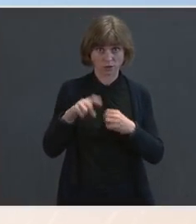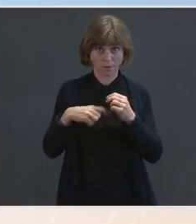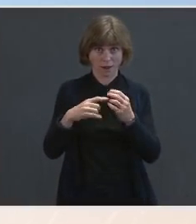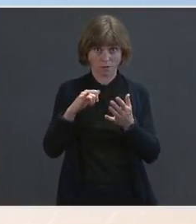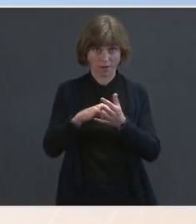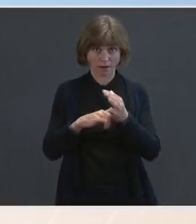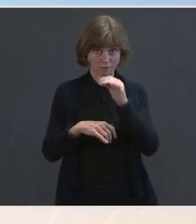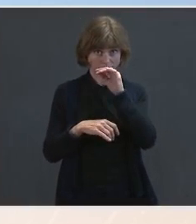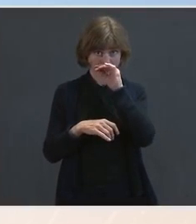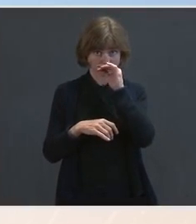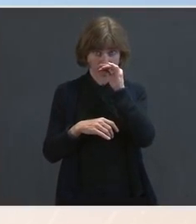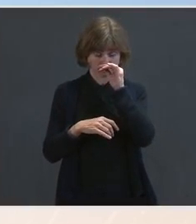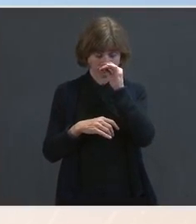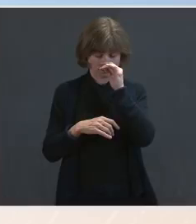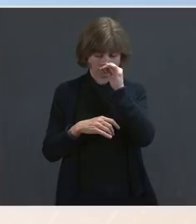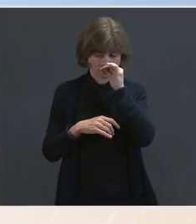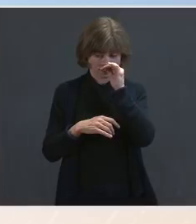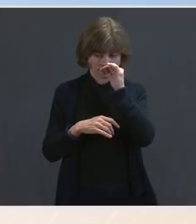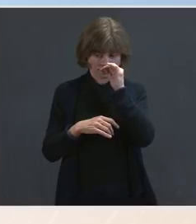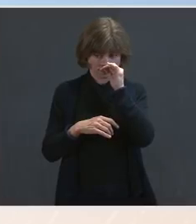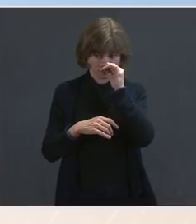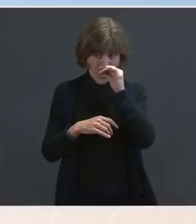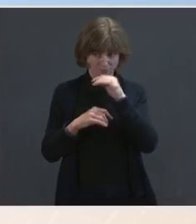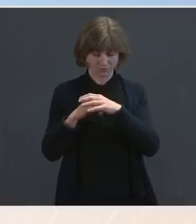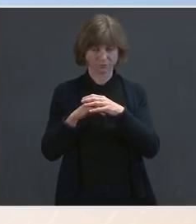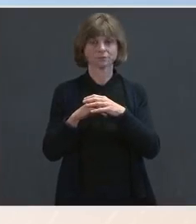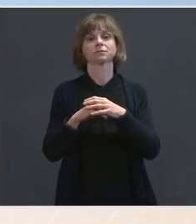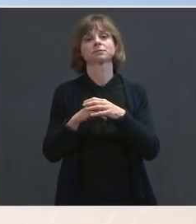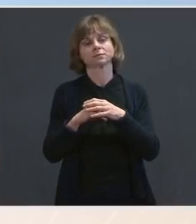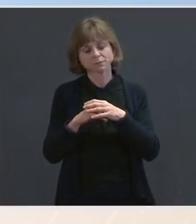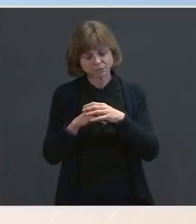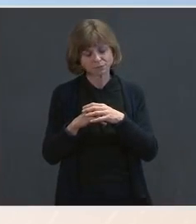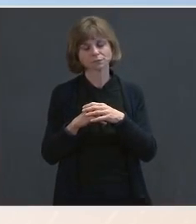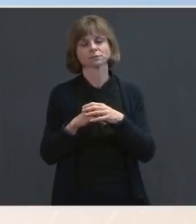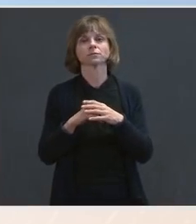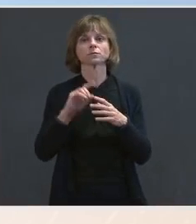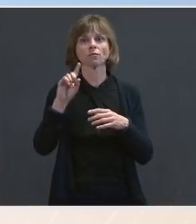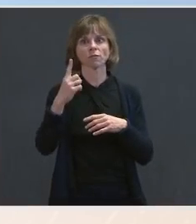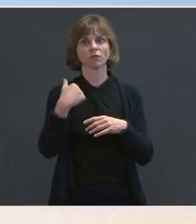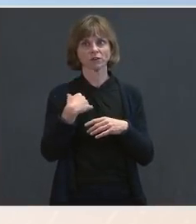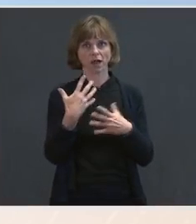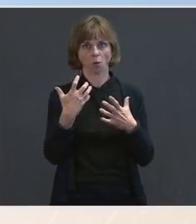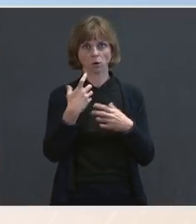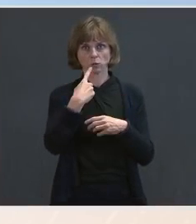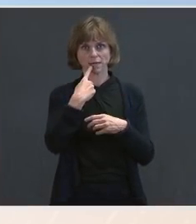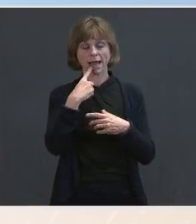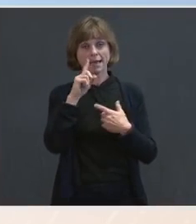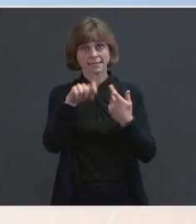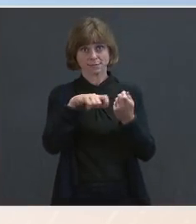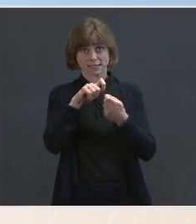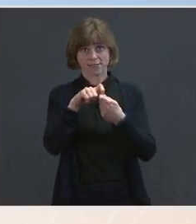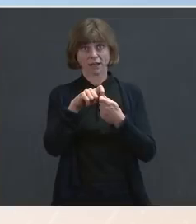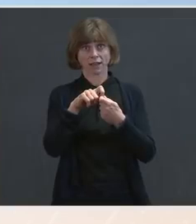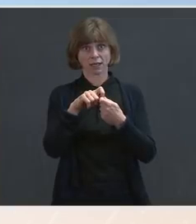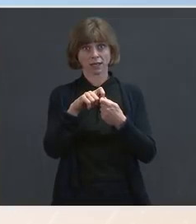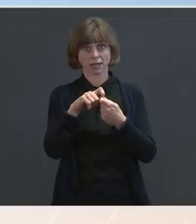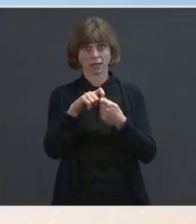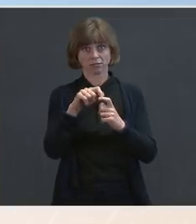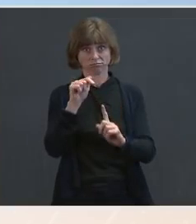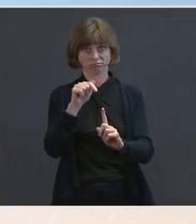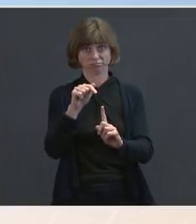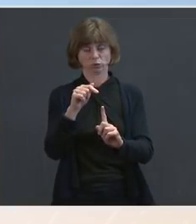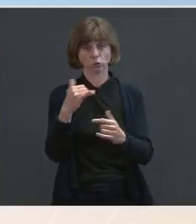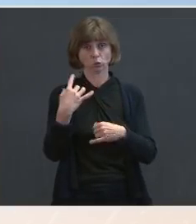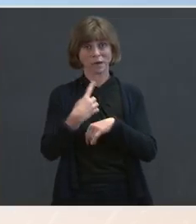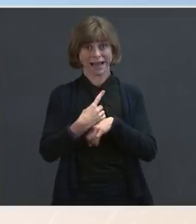threat? Well, let me first say, Jeff, that on the specifics of today's threats,